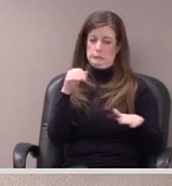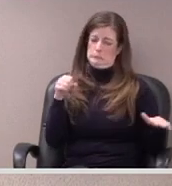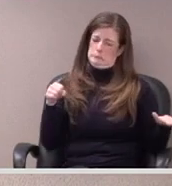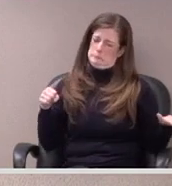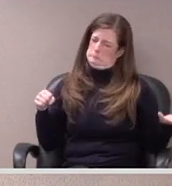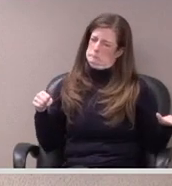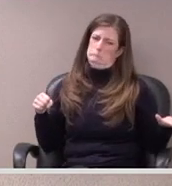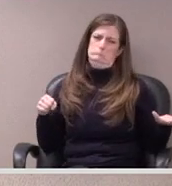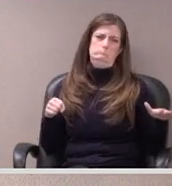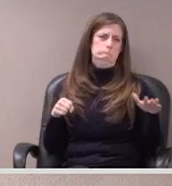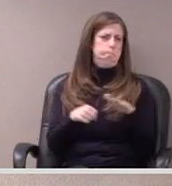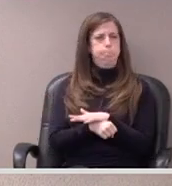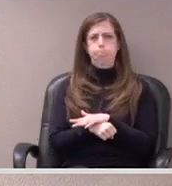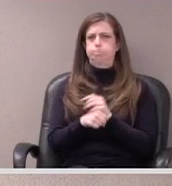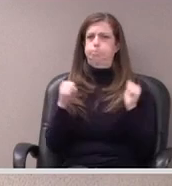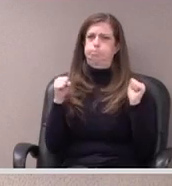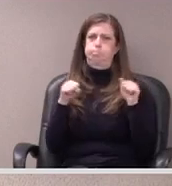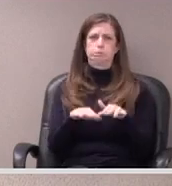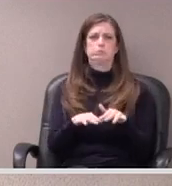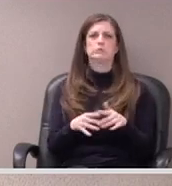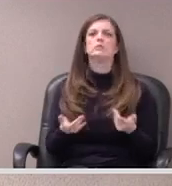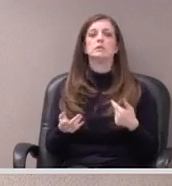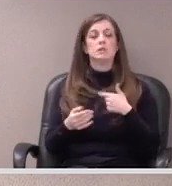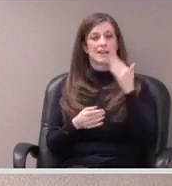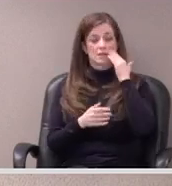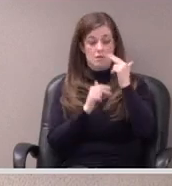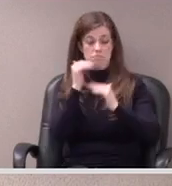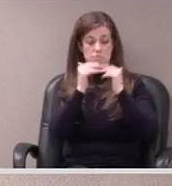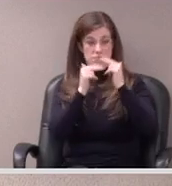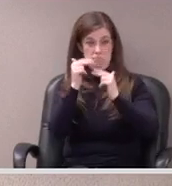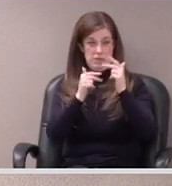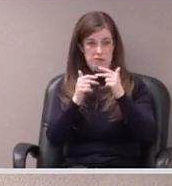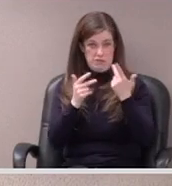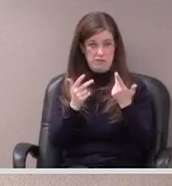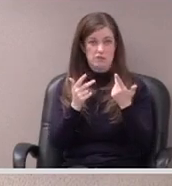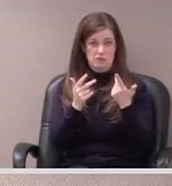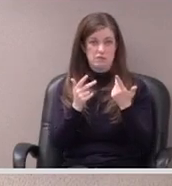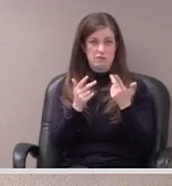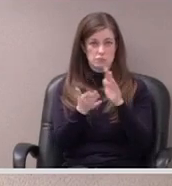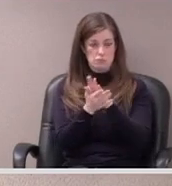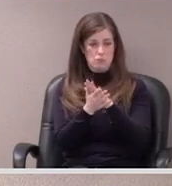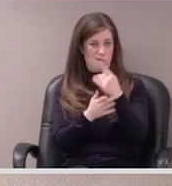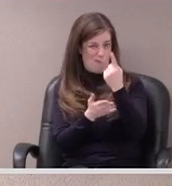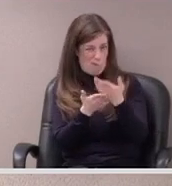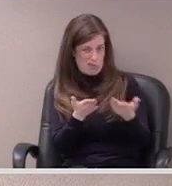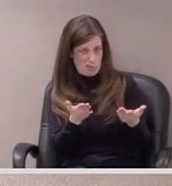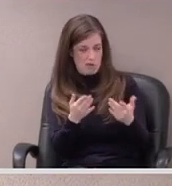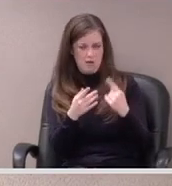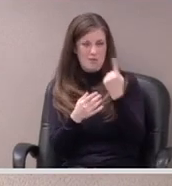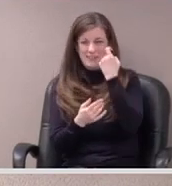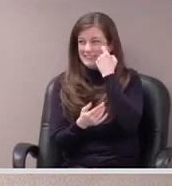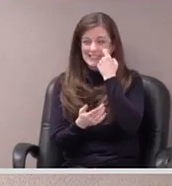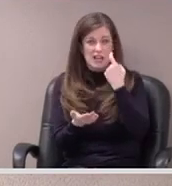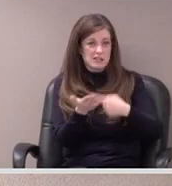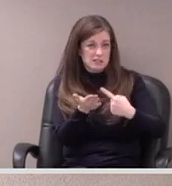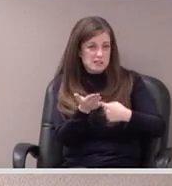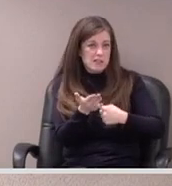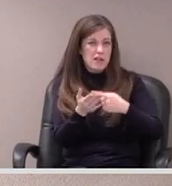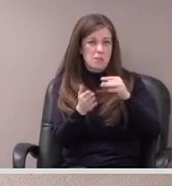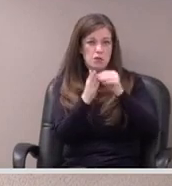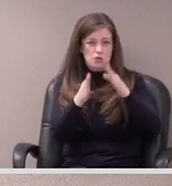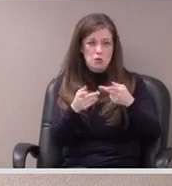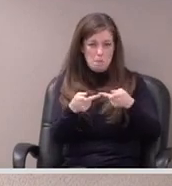for a while. So I know that building facilities is one thing, but we have, we just had a discussion about student